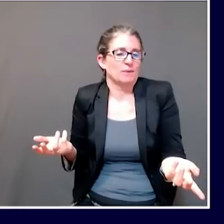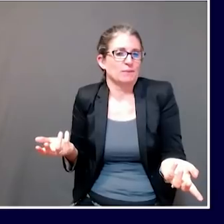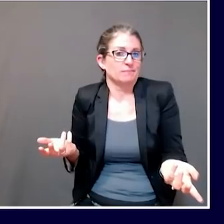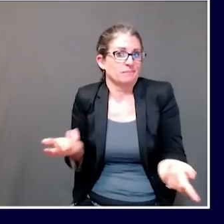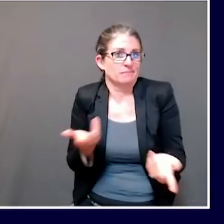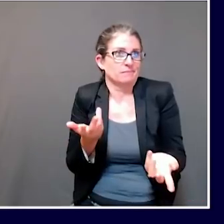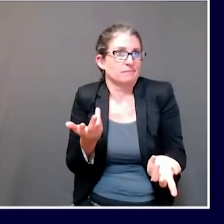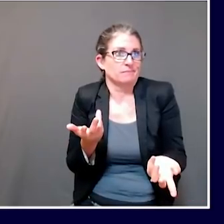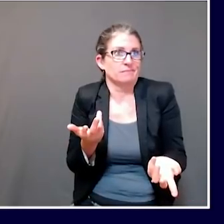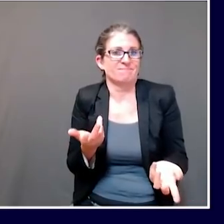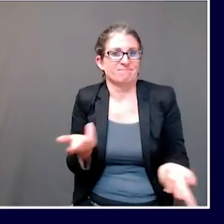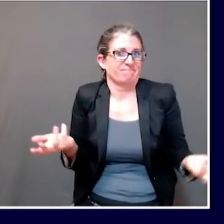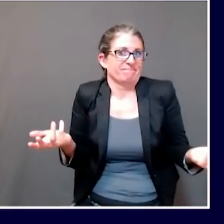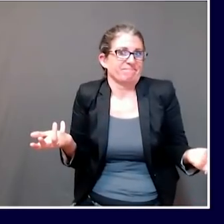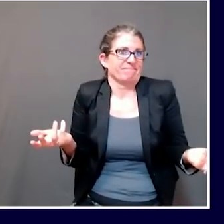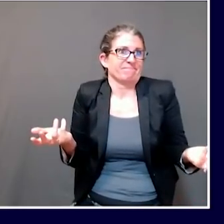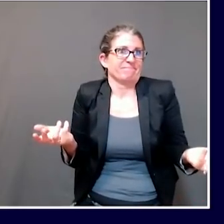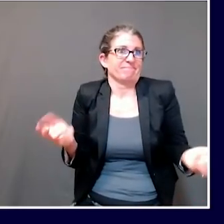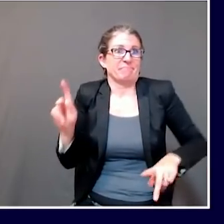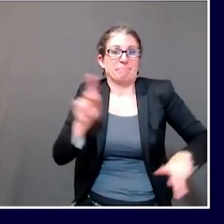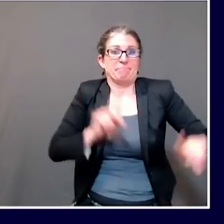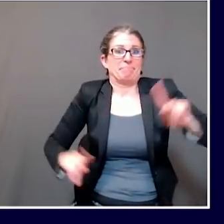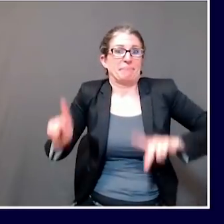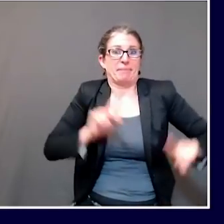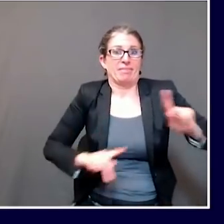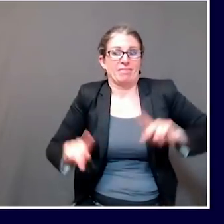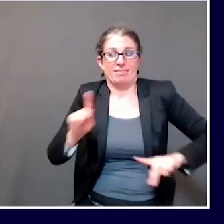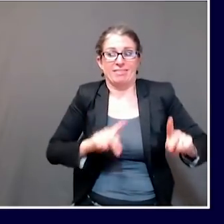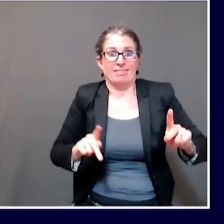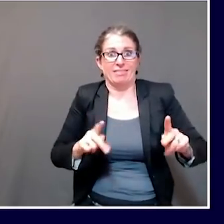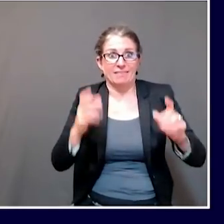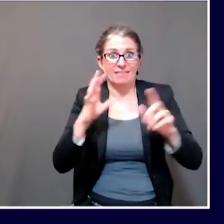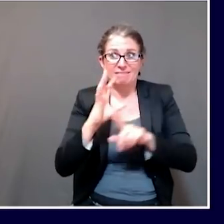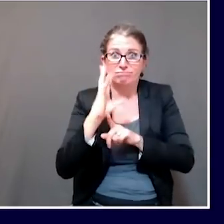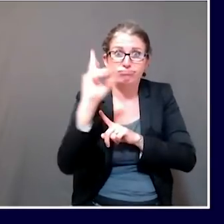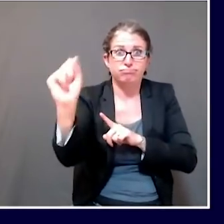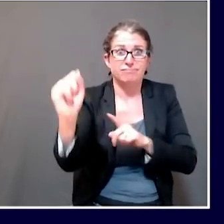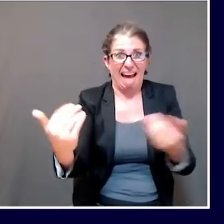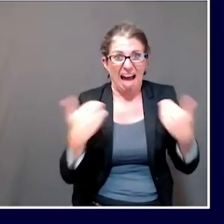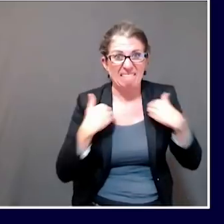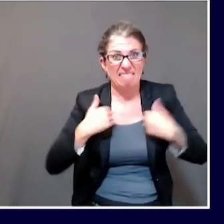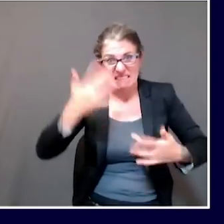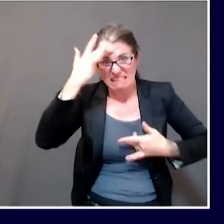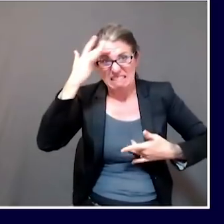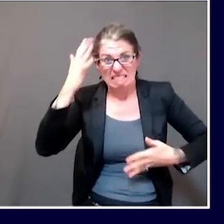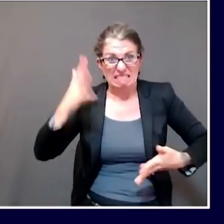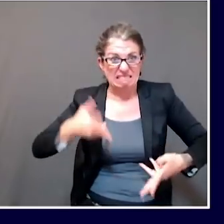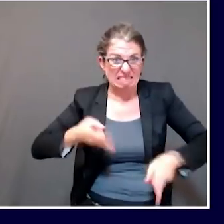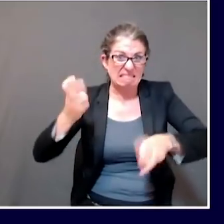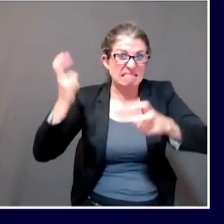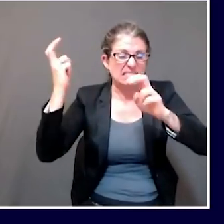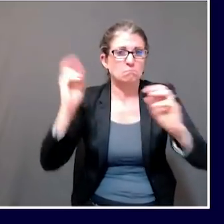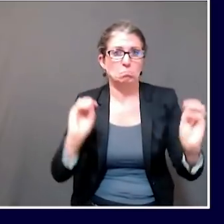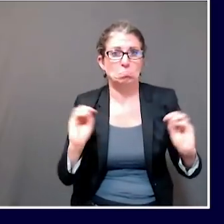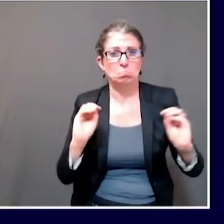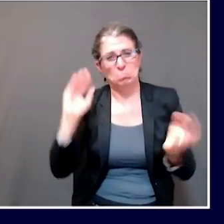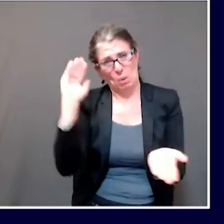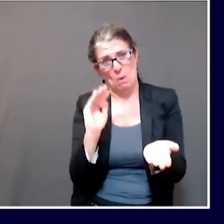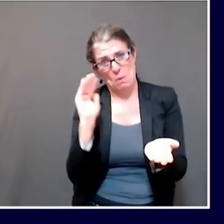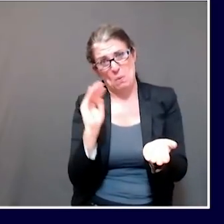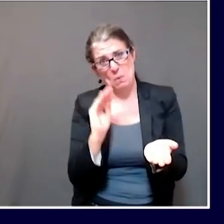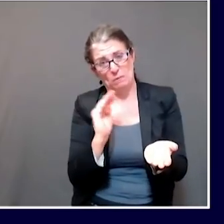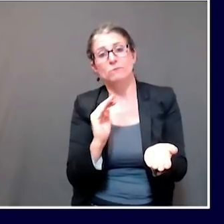overall case numbers are low. So the two rise and fall. The other thing that I think is going on here is that we're seeing